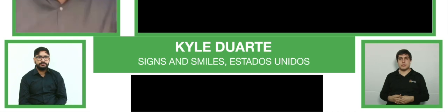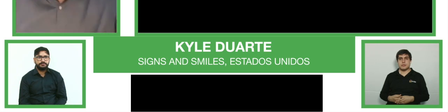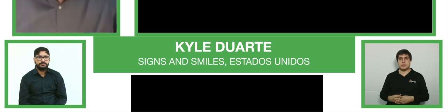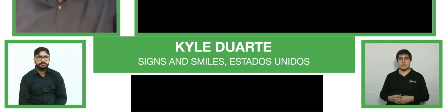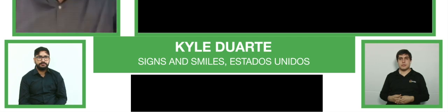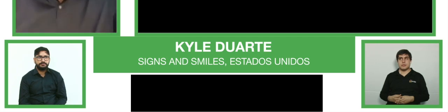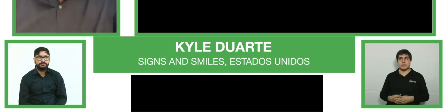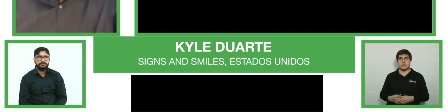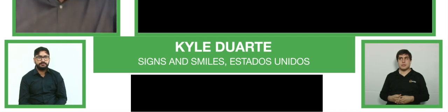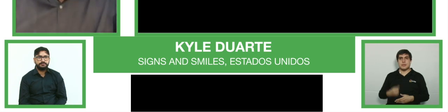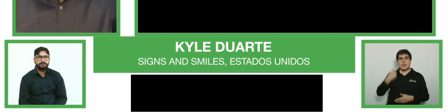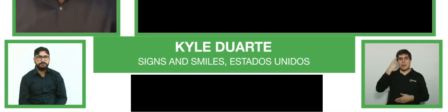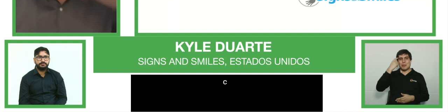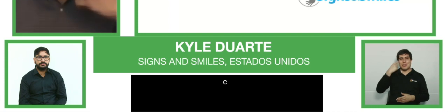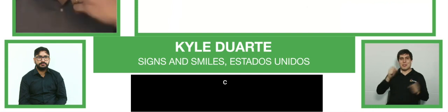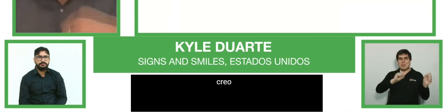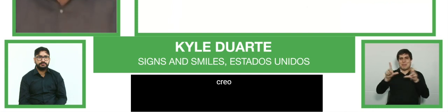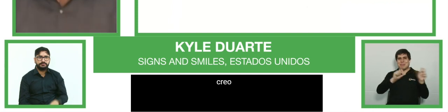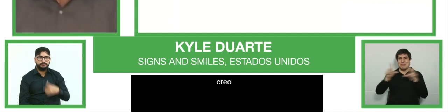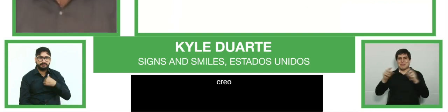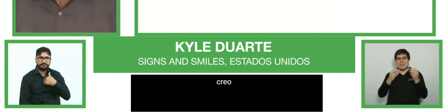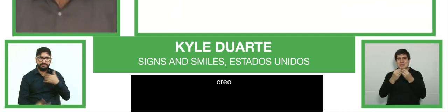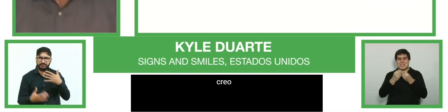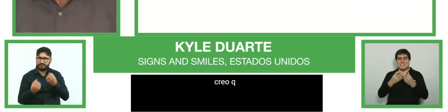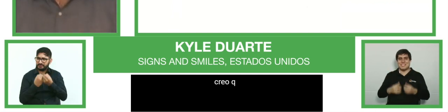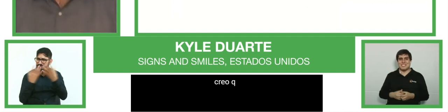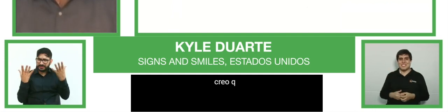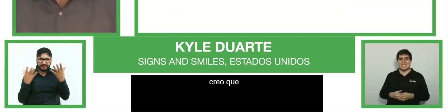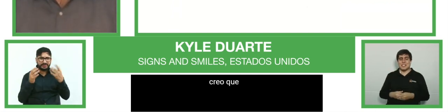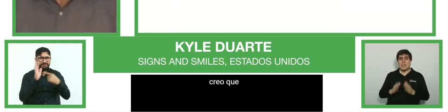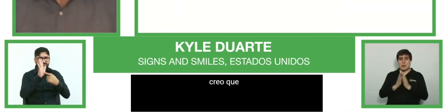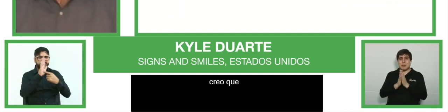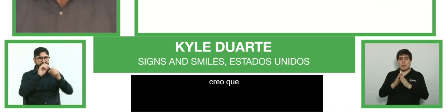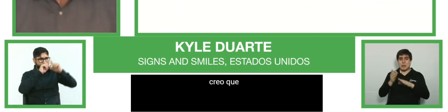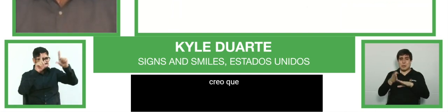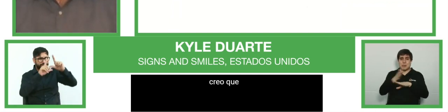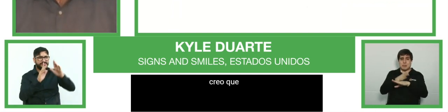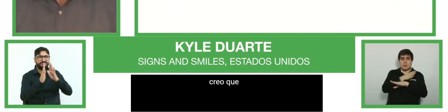Podemos retroceder eso, otra slide más para Kyle, por favor.